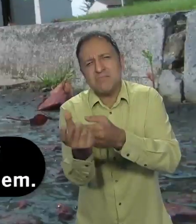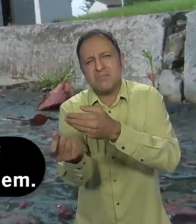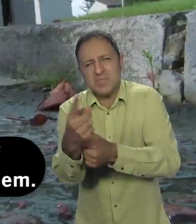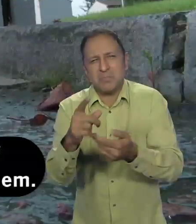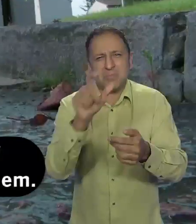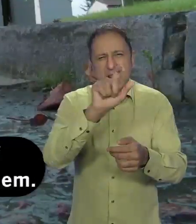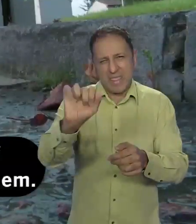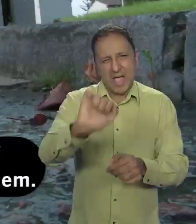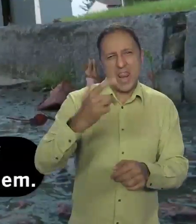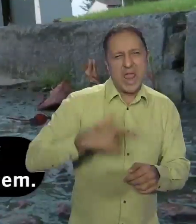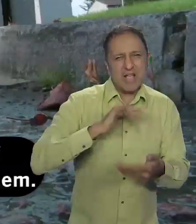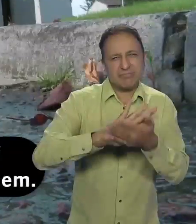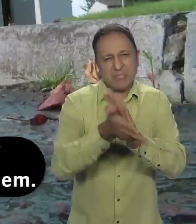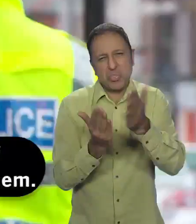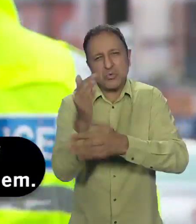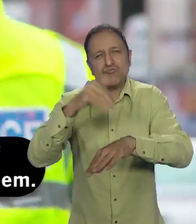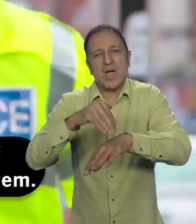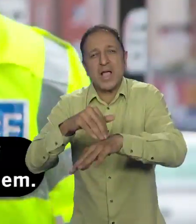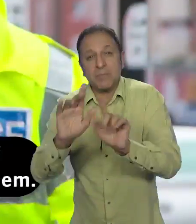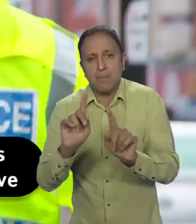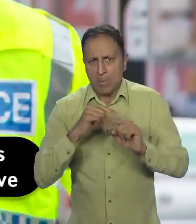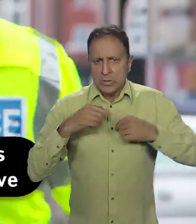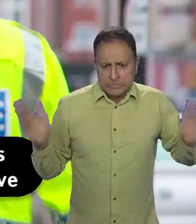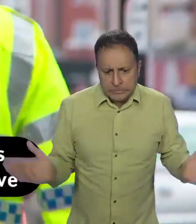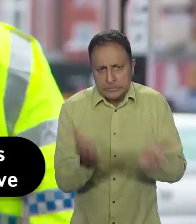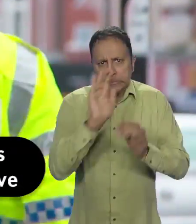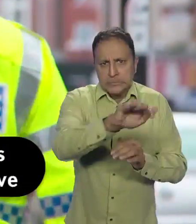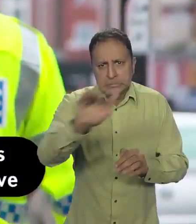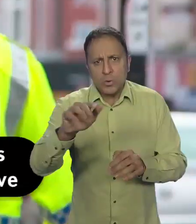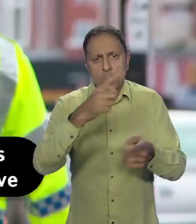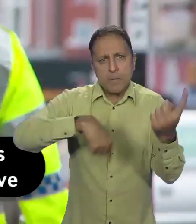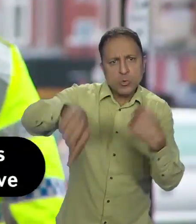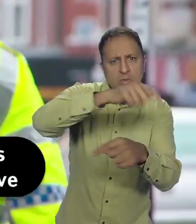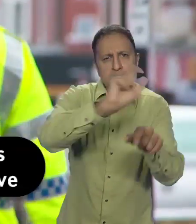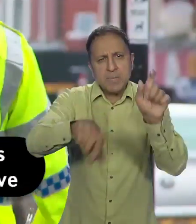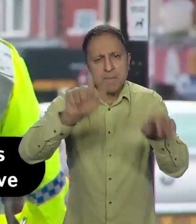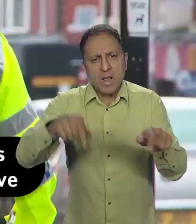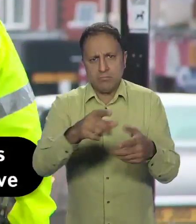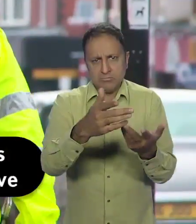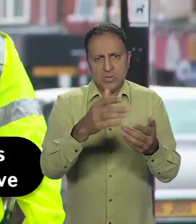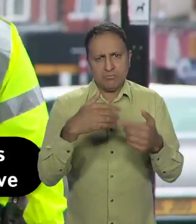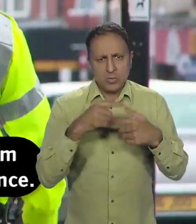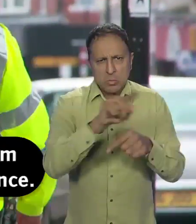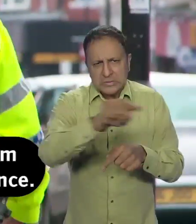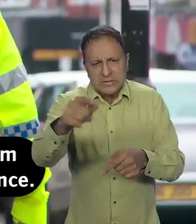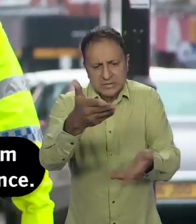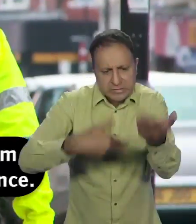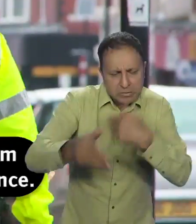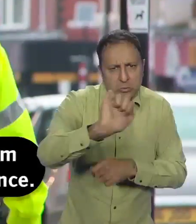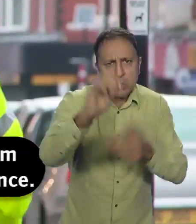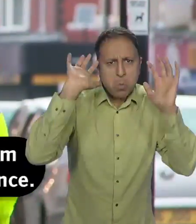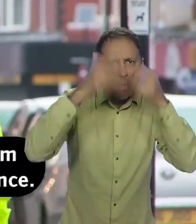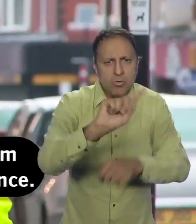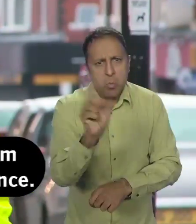of life issues that affect them. We will encourage communities to tell us what concerns they have so we can